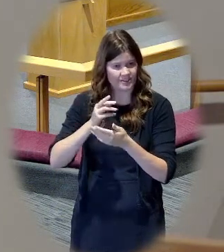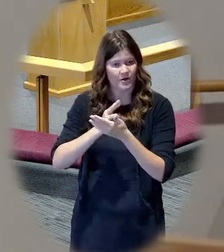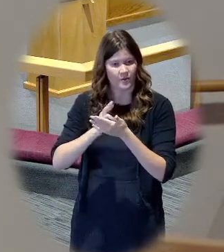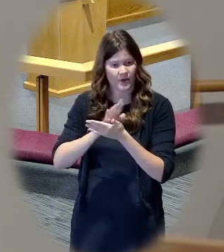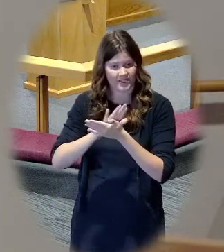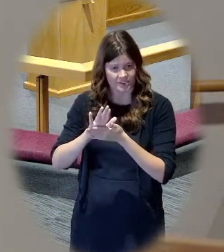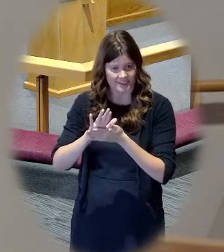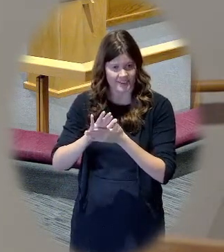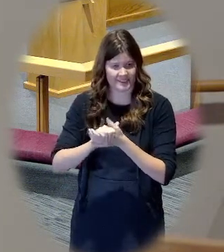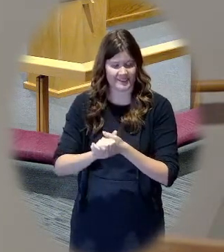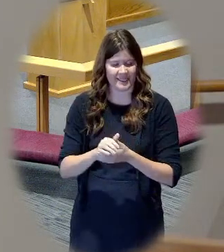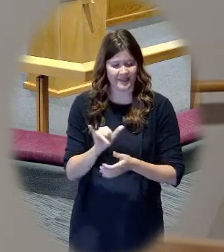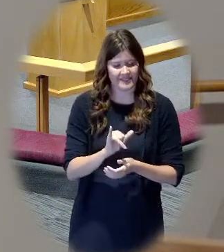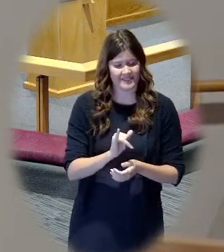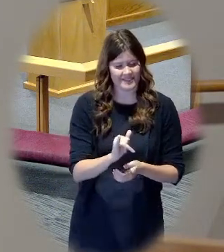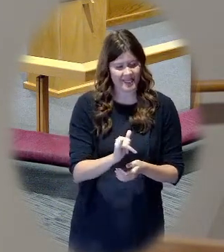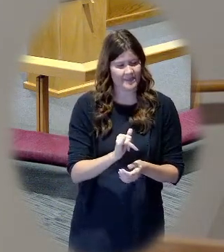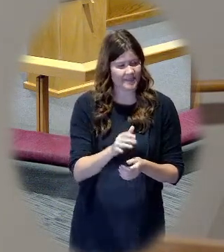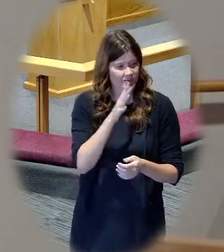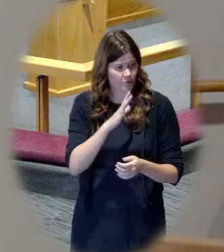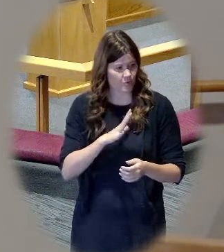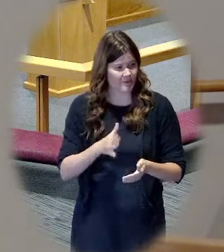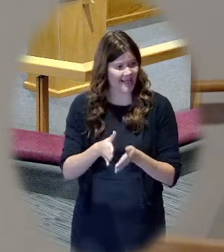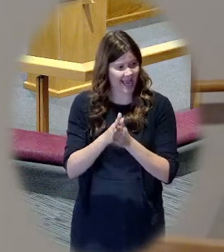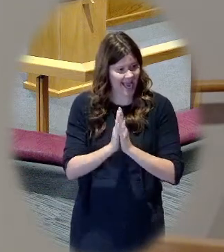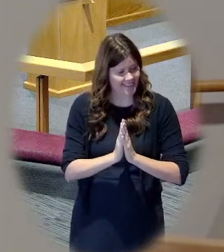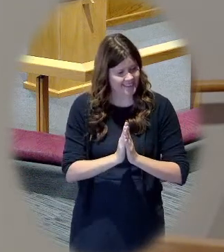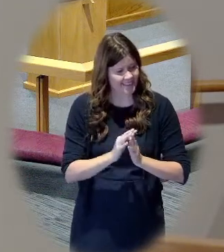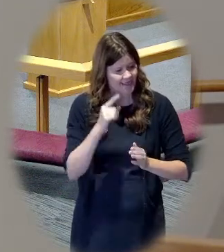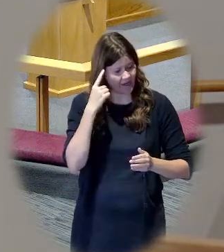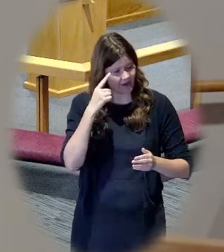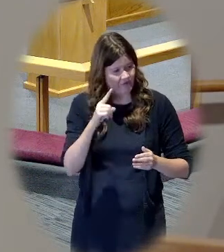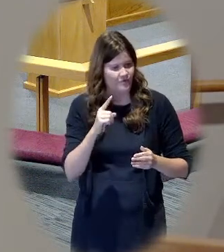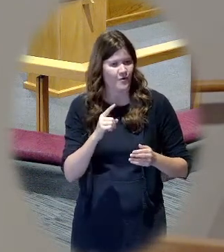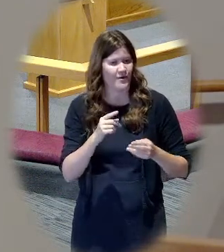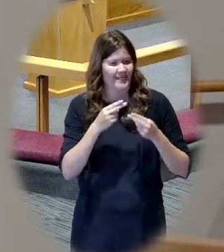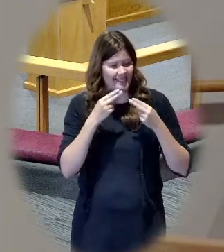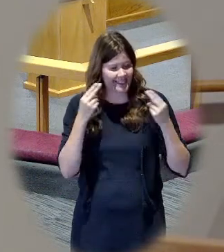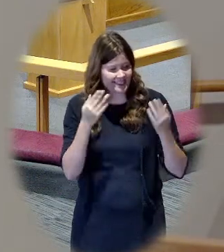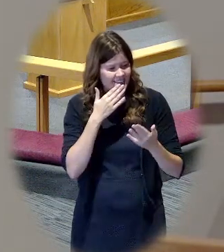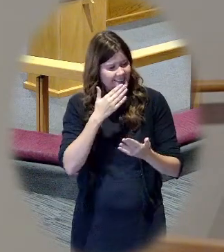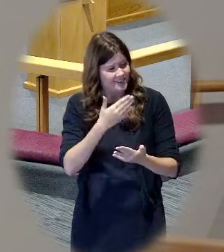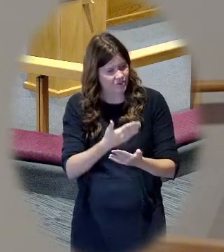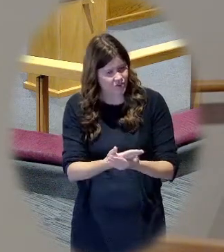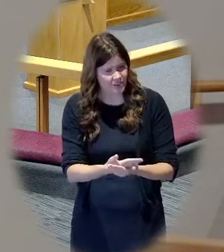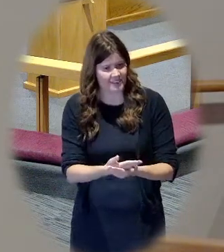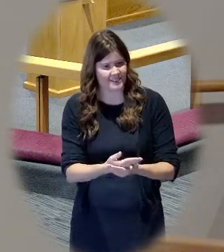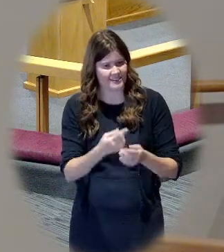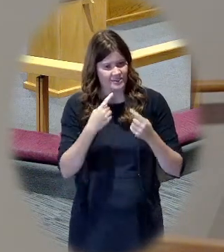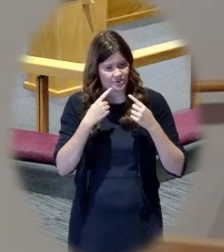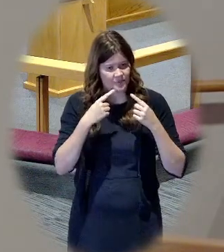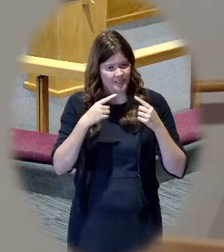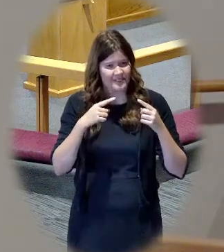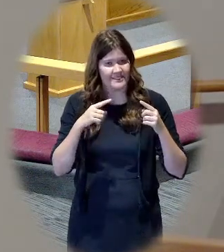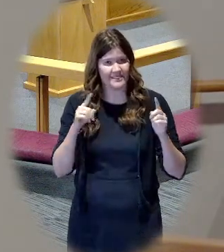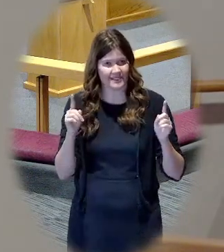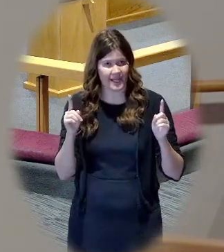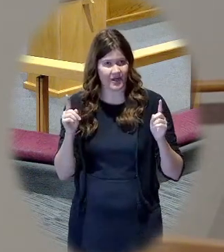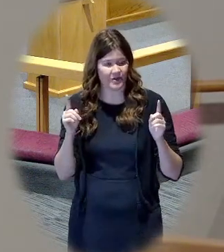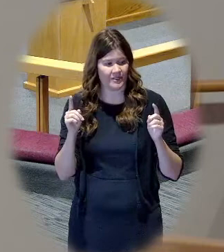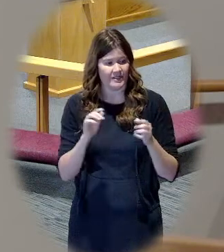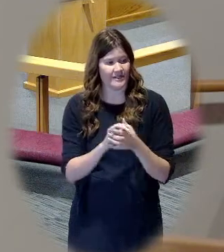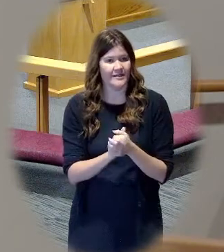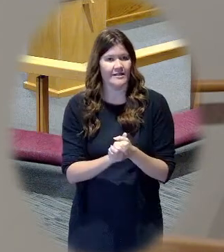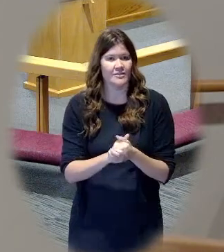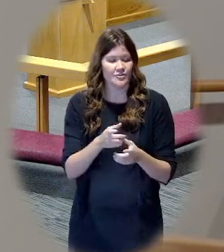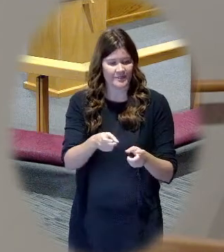poor widow, asking for justification, asking for righteousness, asking for goodness to be pronounced upon us, to be